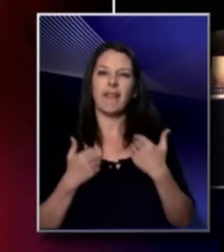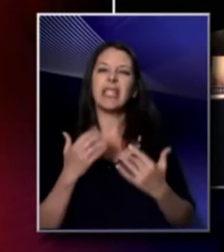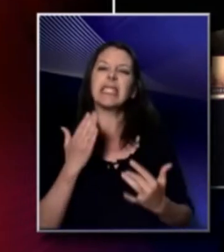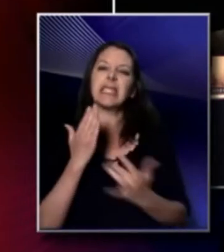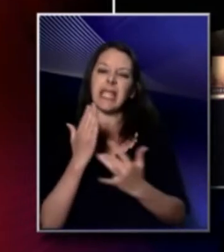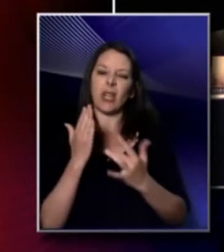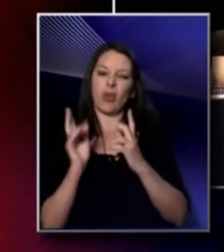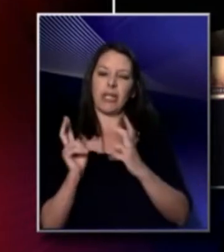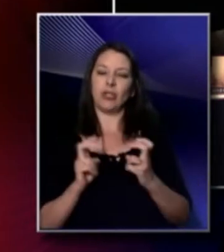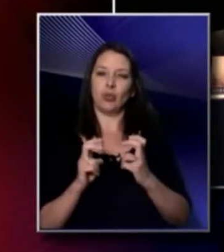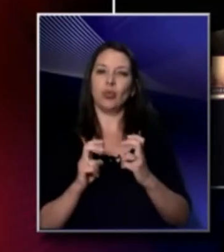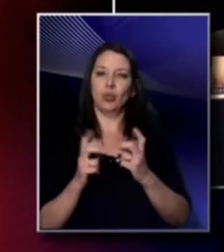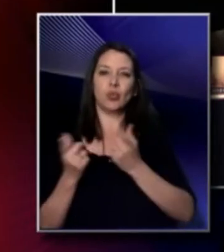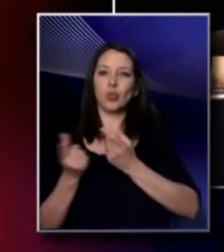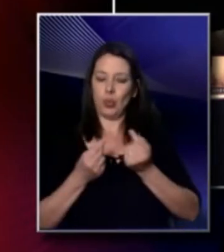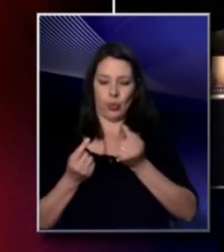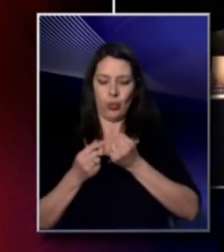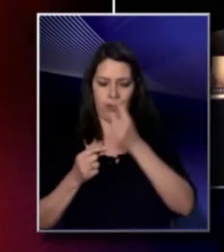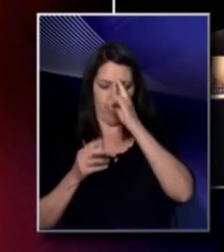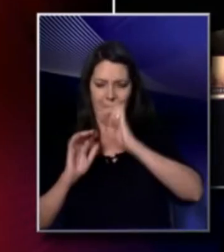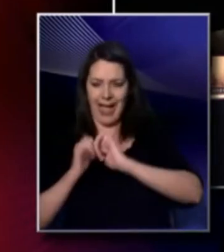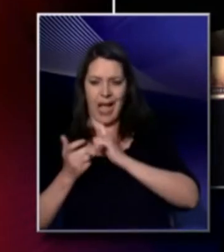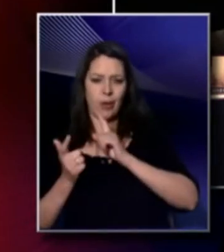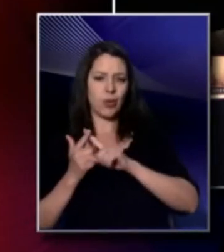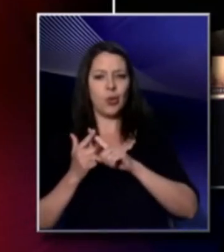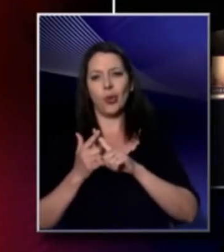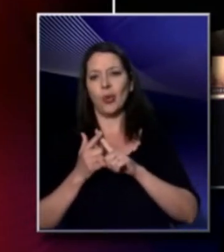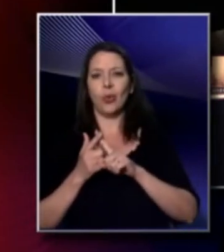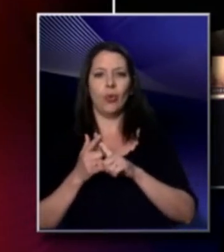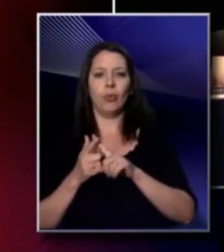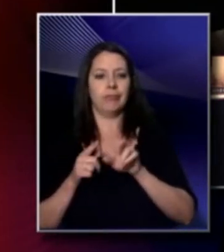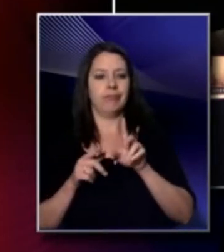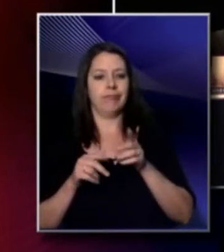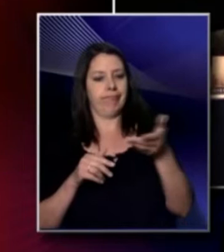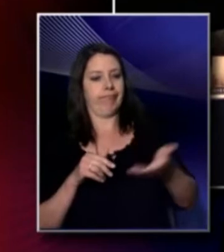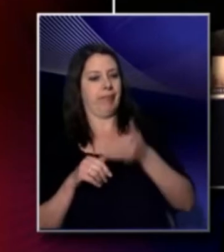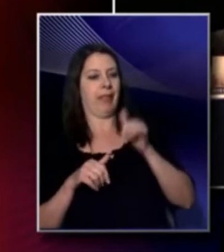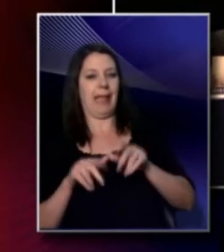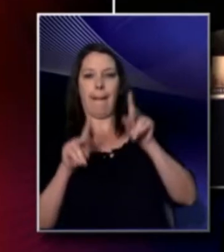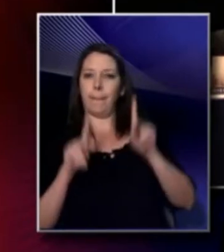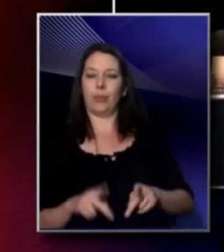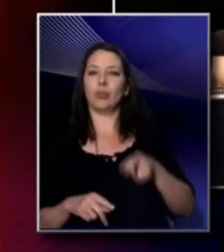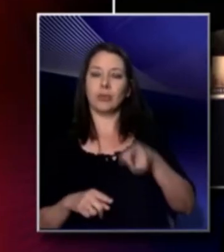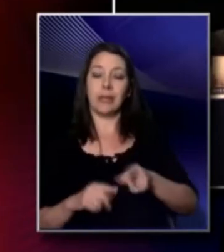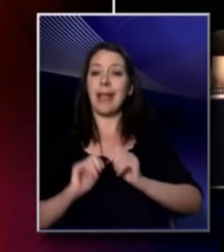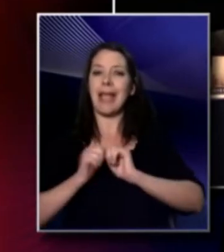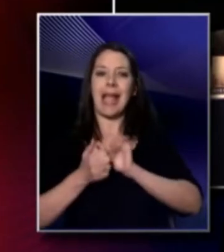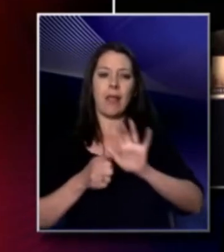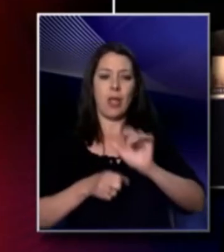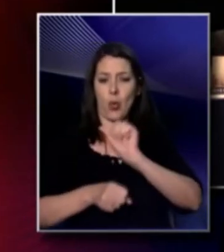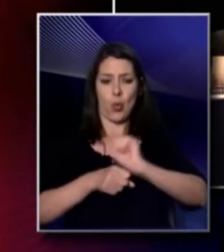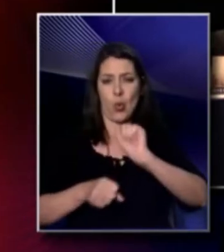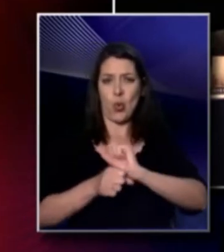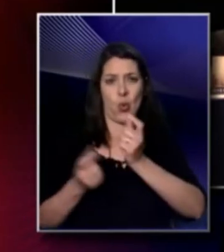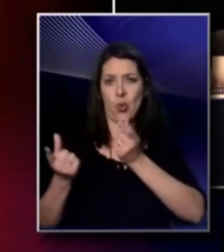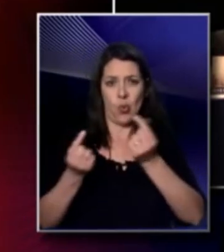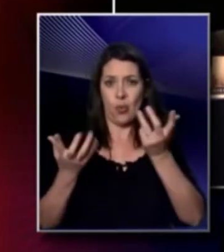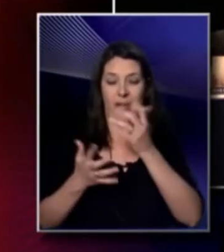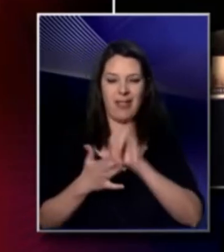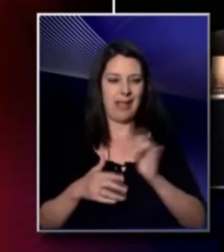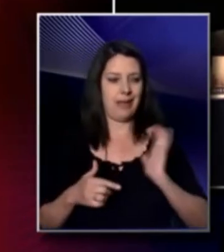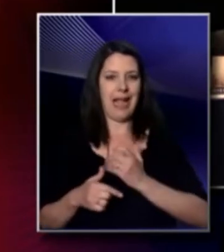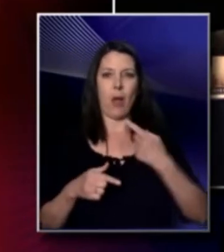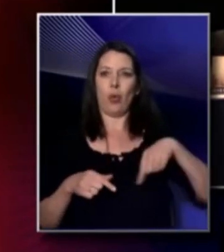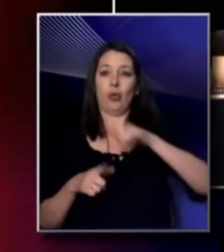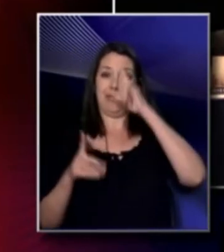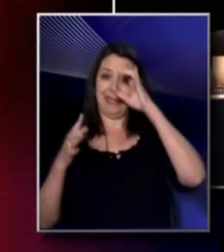need to be able to figure out how to remunerate this person. I mean, in terms of how they work, I think that that's our decision, but in